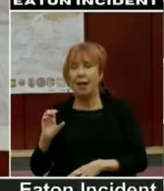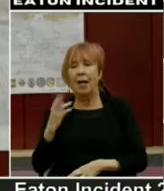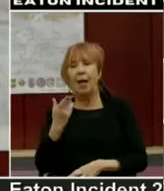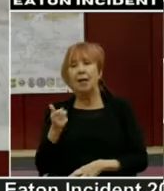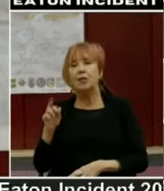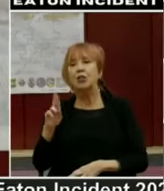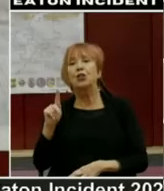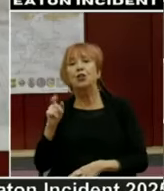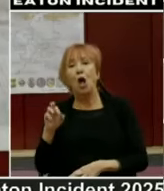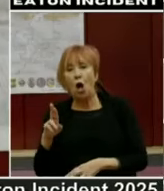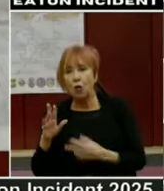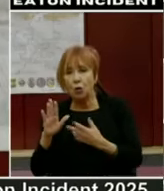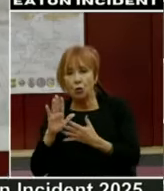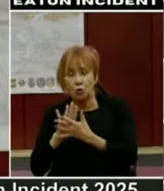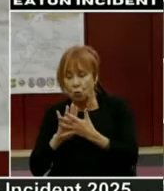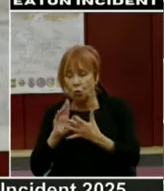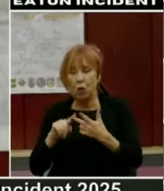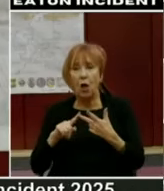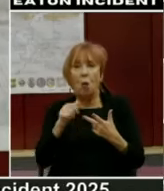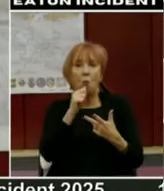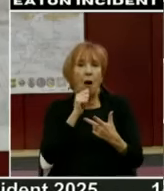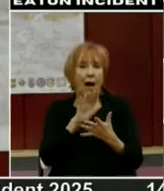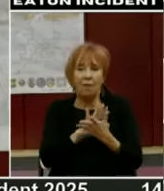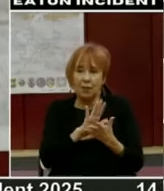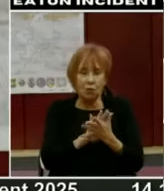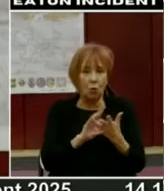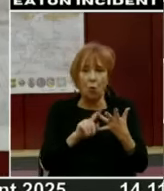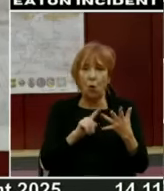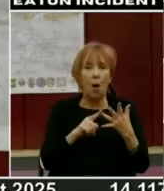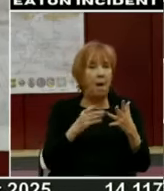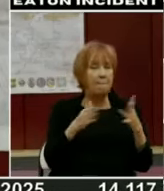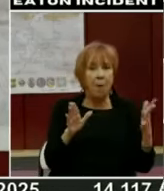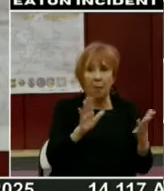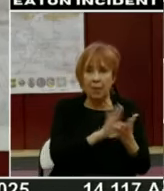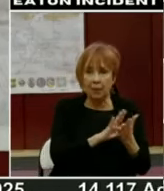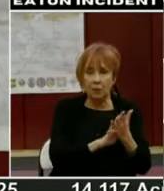schools. They are at 3 locations: